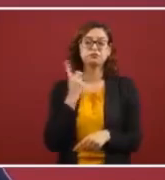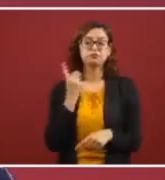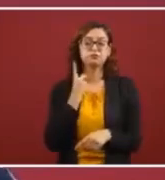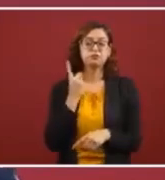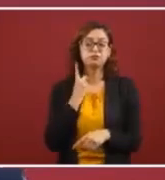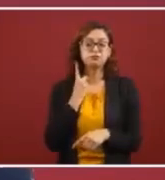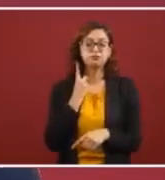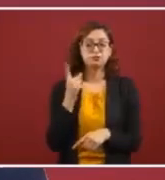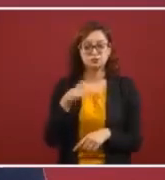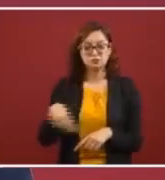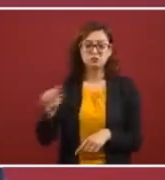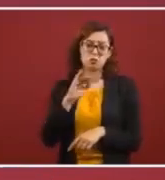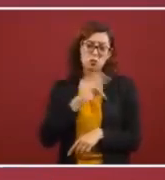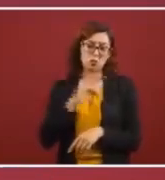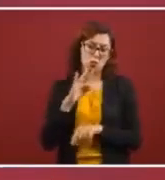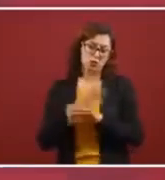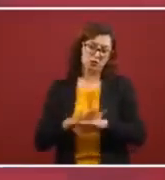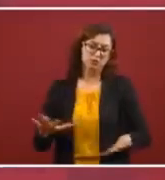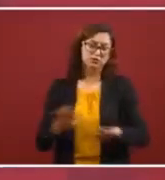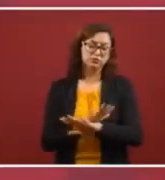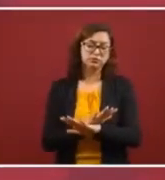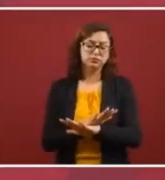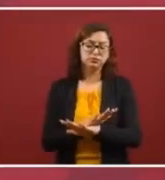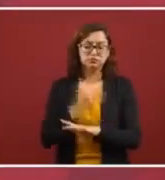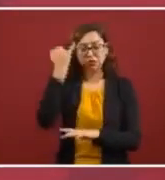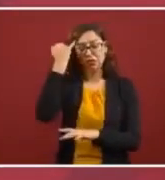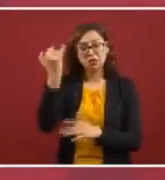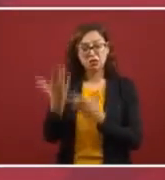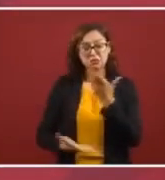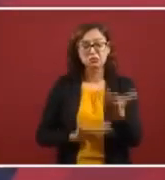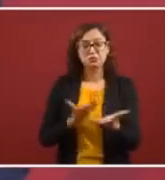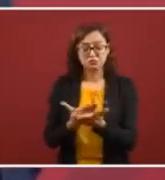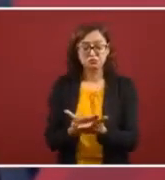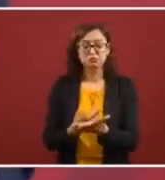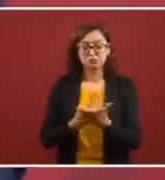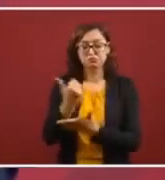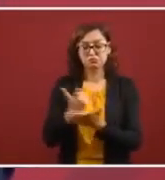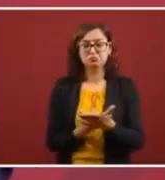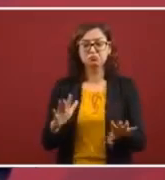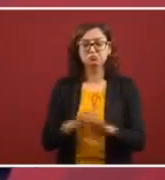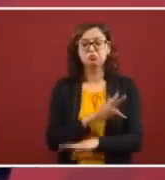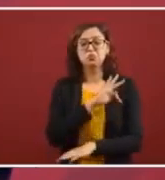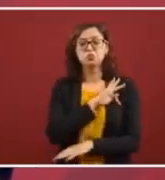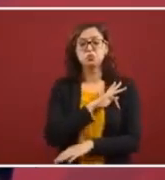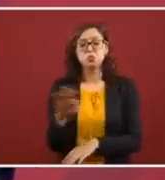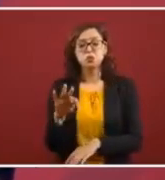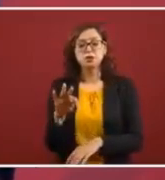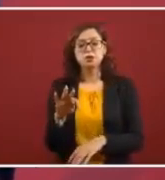course, they can modify it, the initiative of the project.